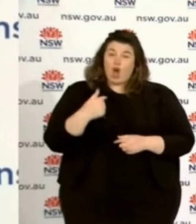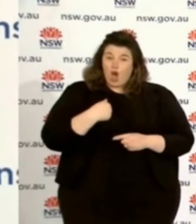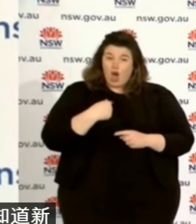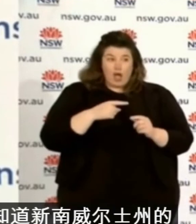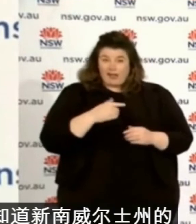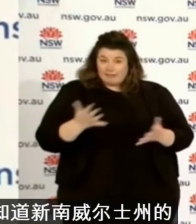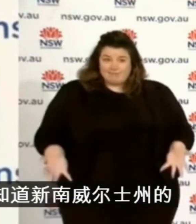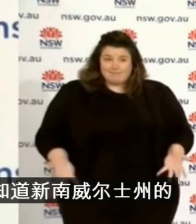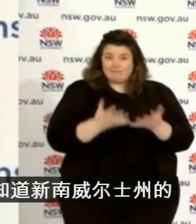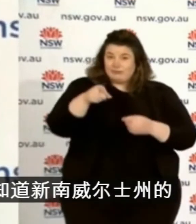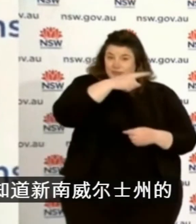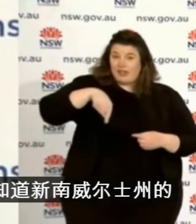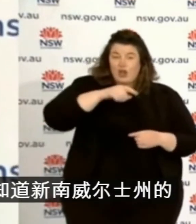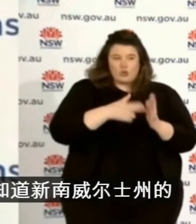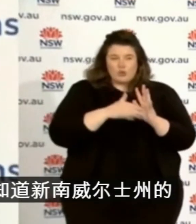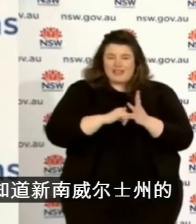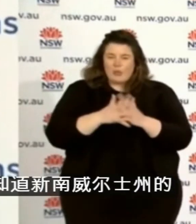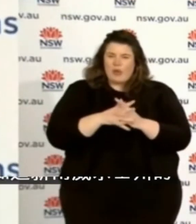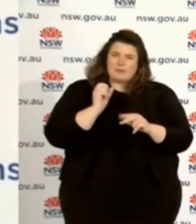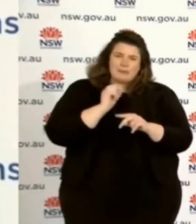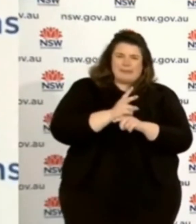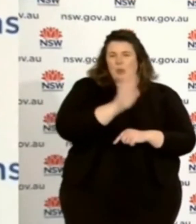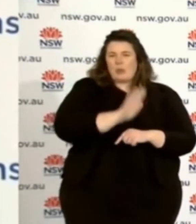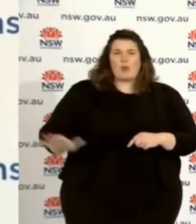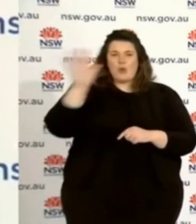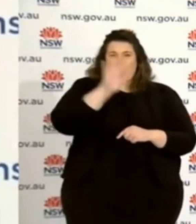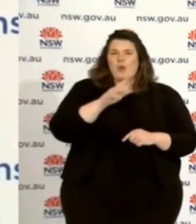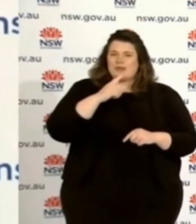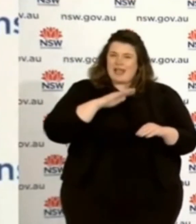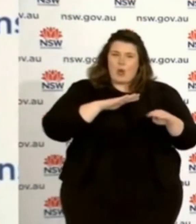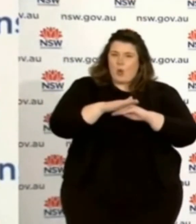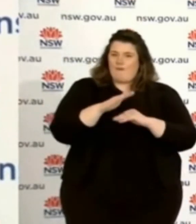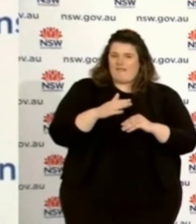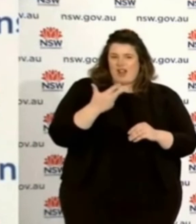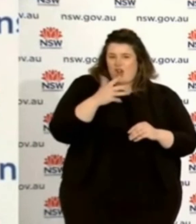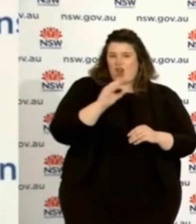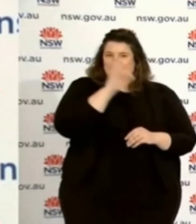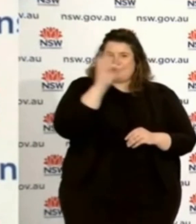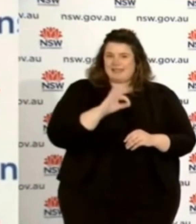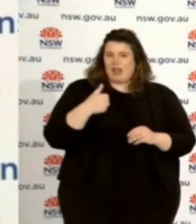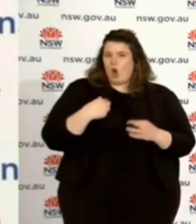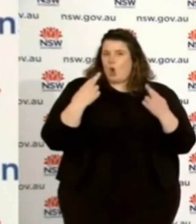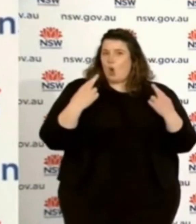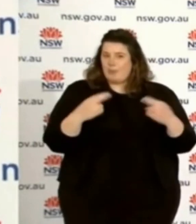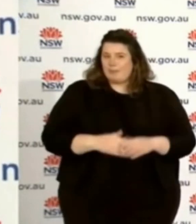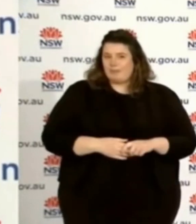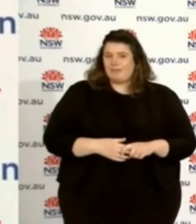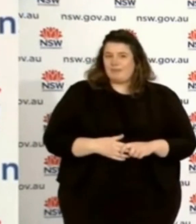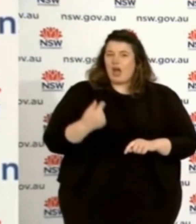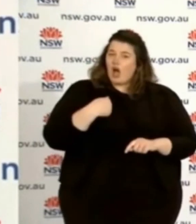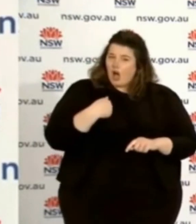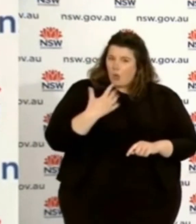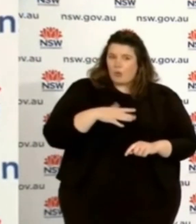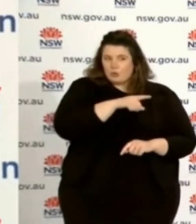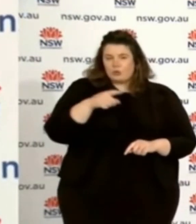in the world, because I know that the community of New South Wales believes in the science of vaccine and knows that it is our